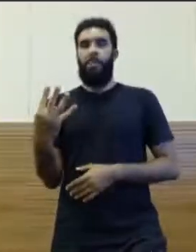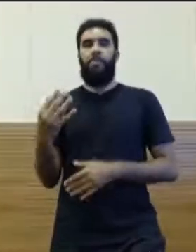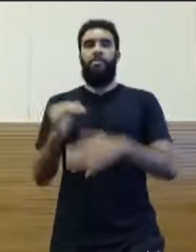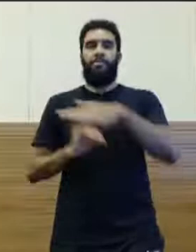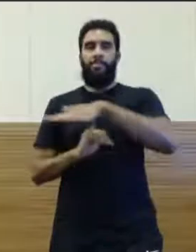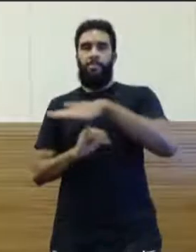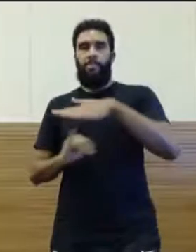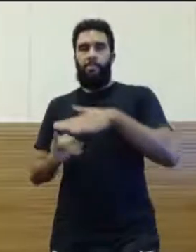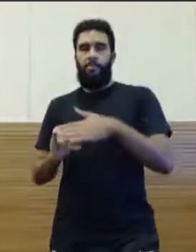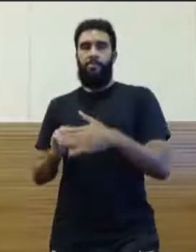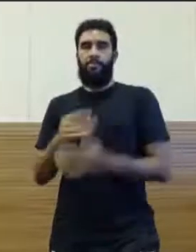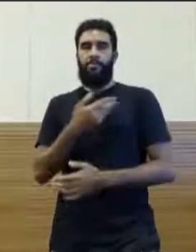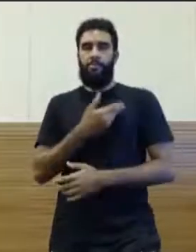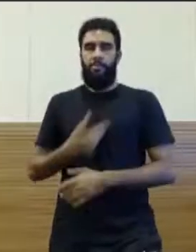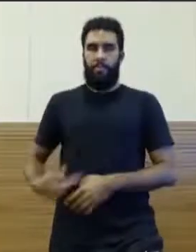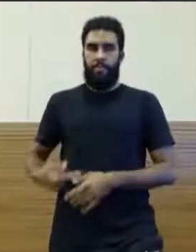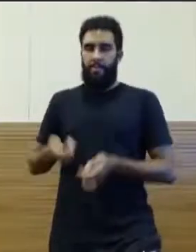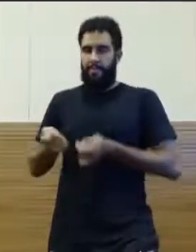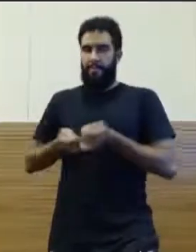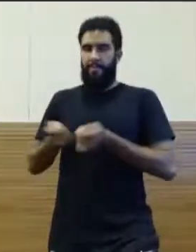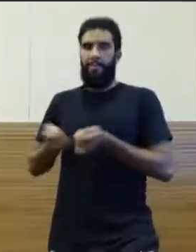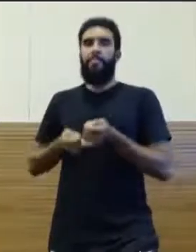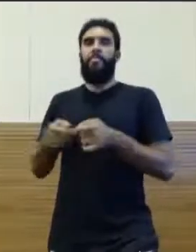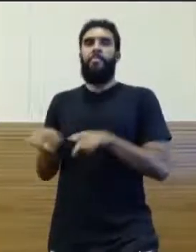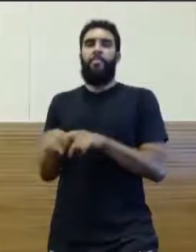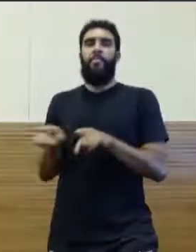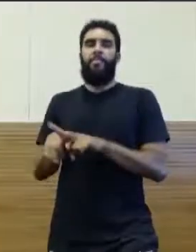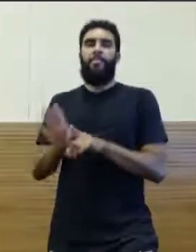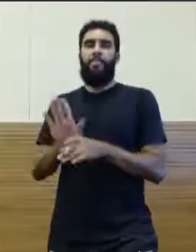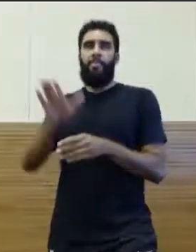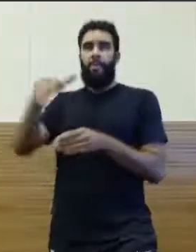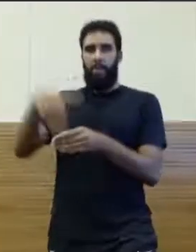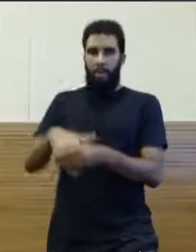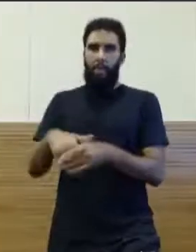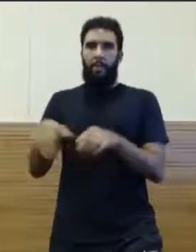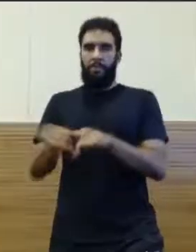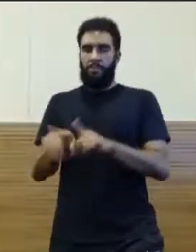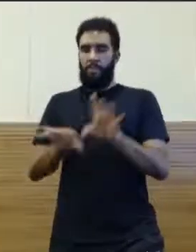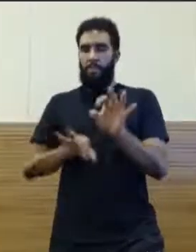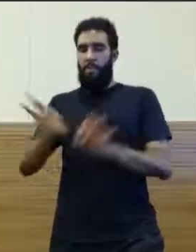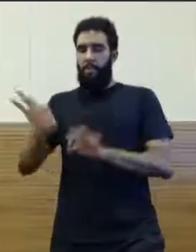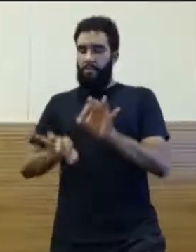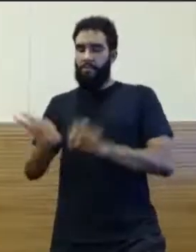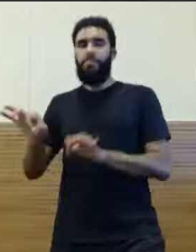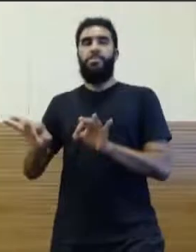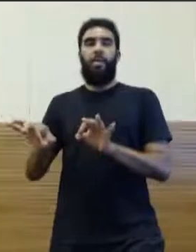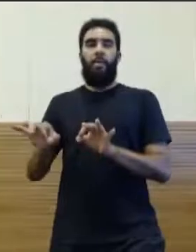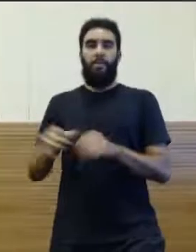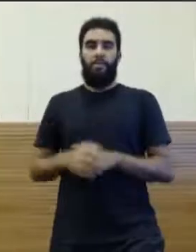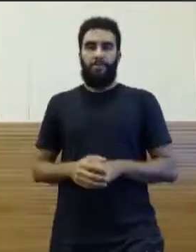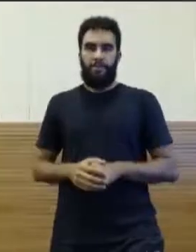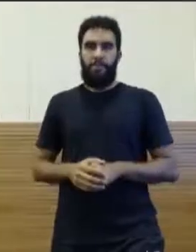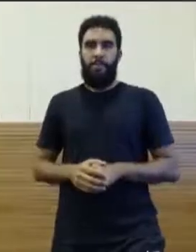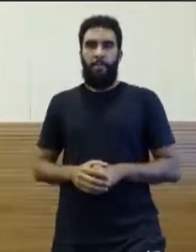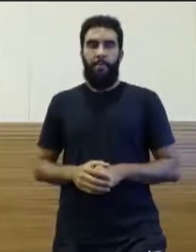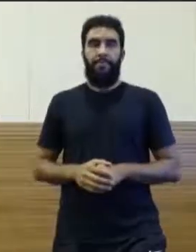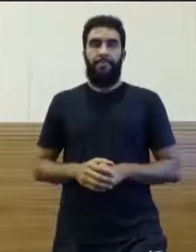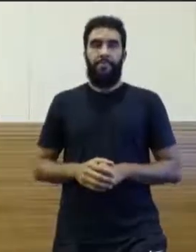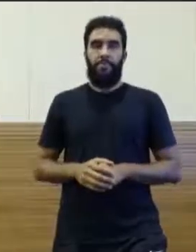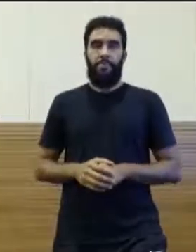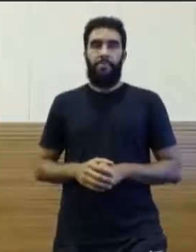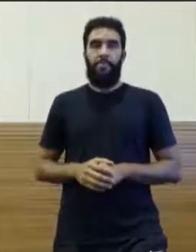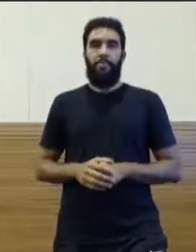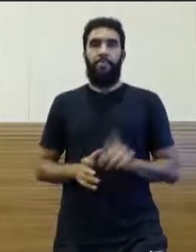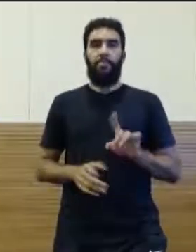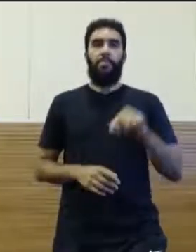institutions that had voice and votes in all of the process of building, and also